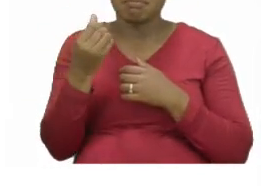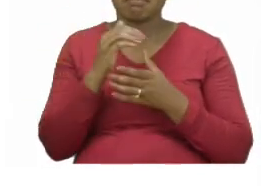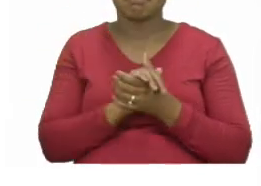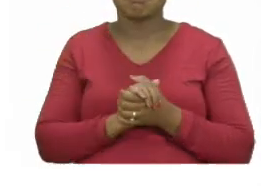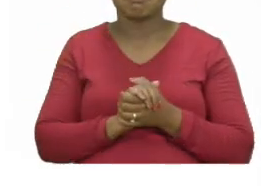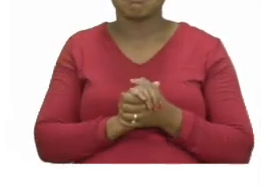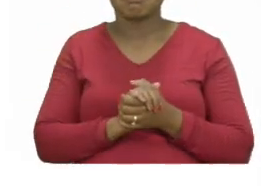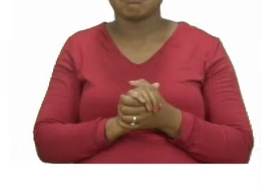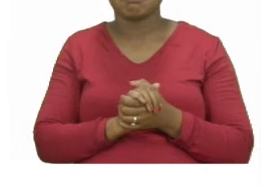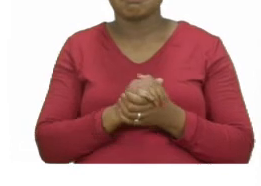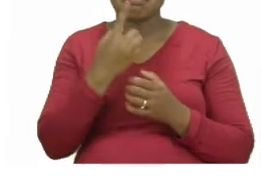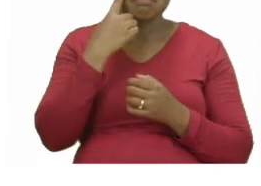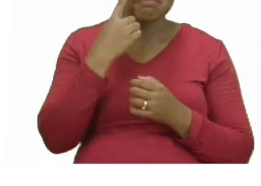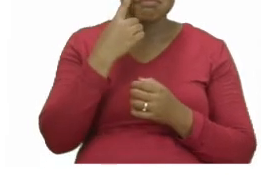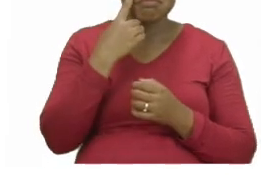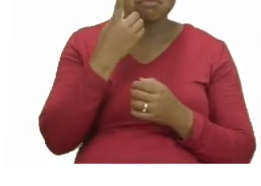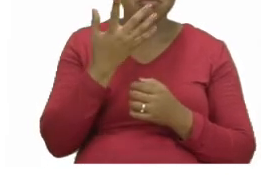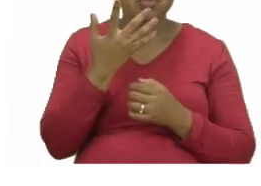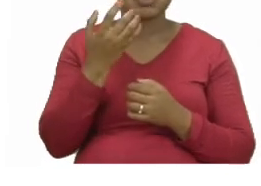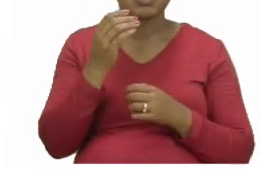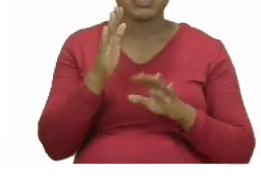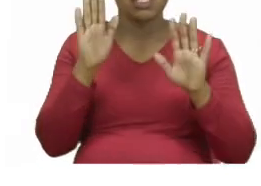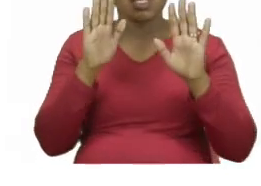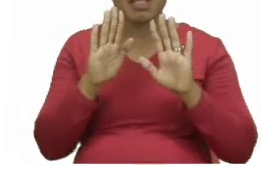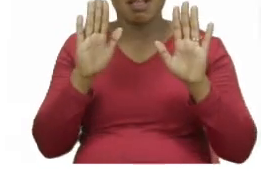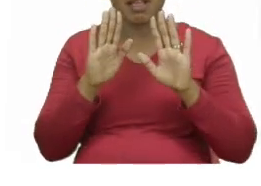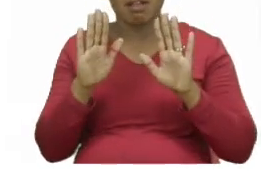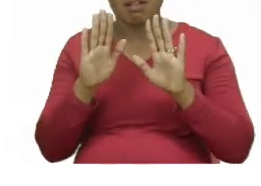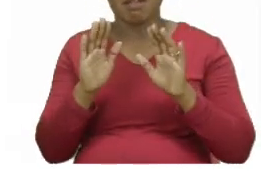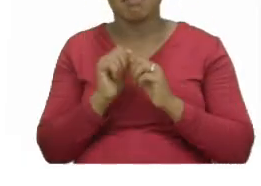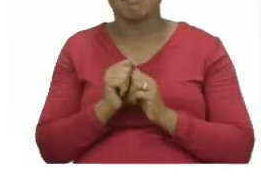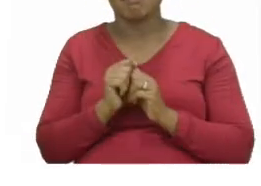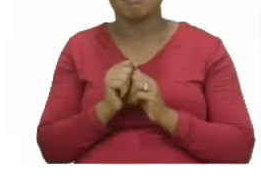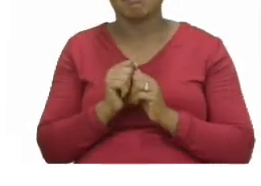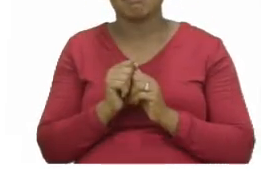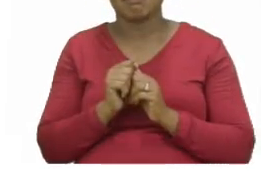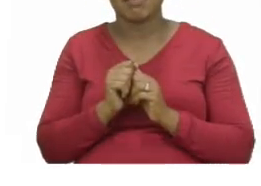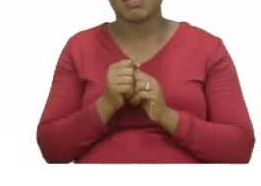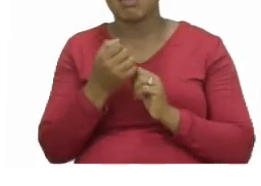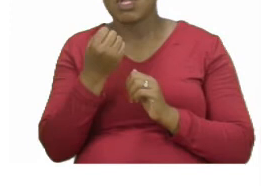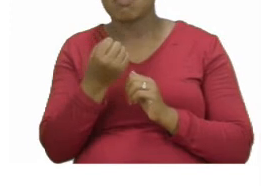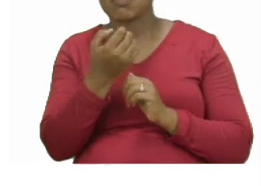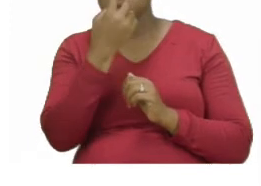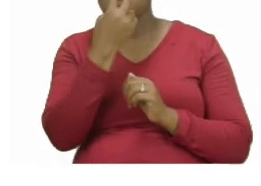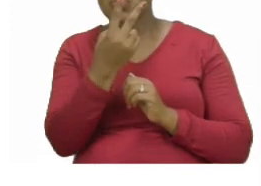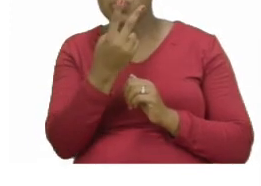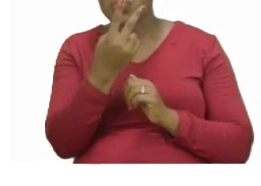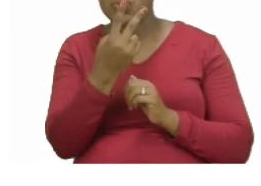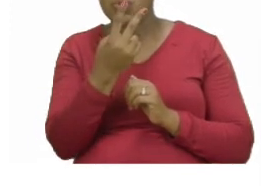each colored block, there is an item or two items that you have to add